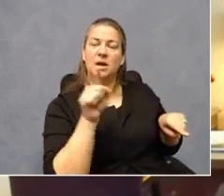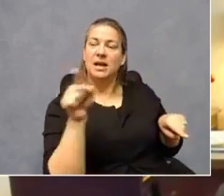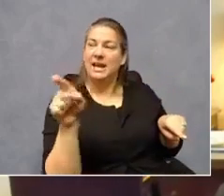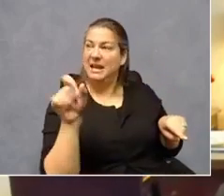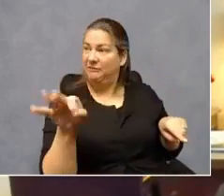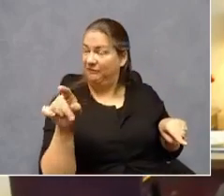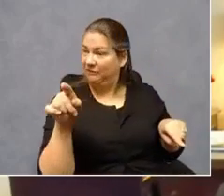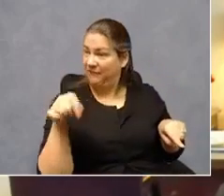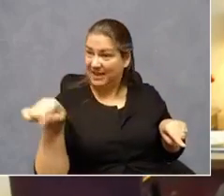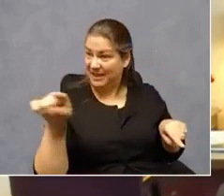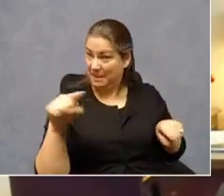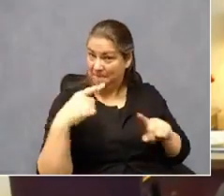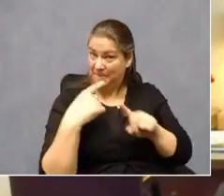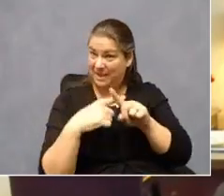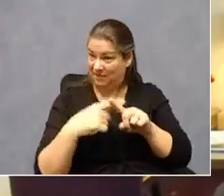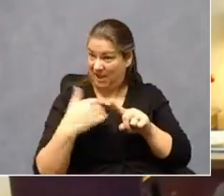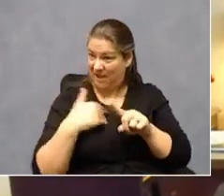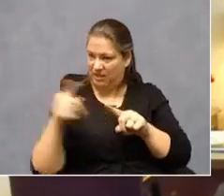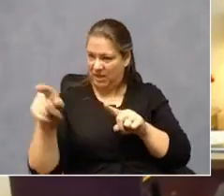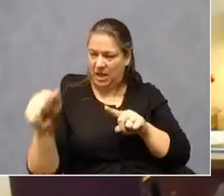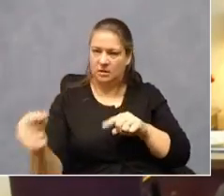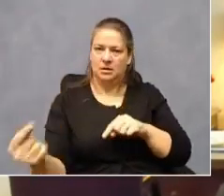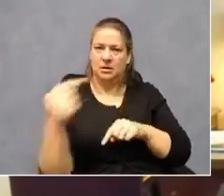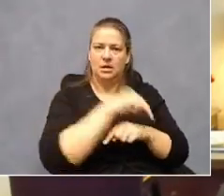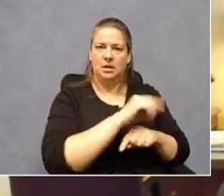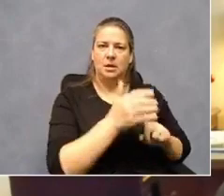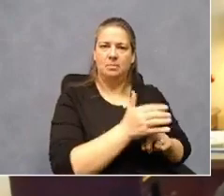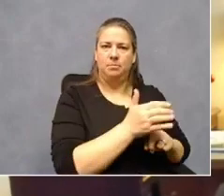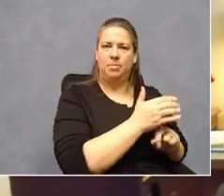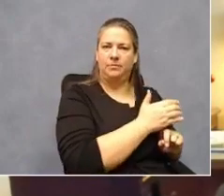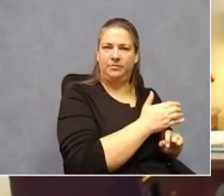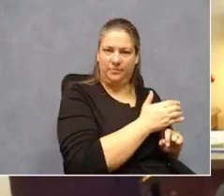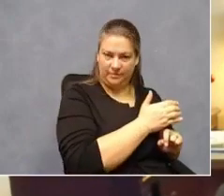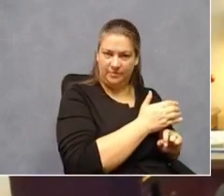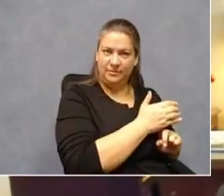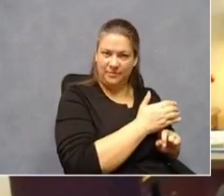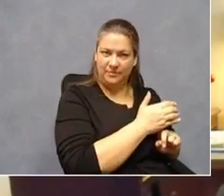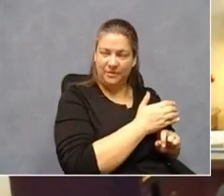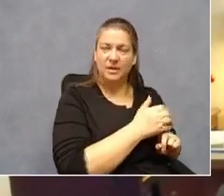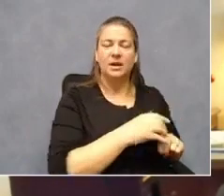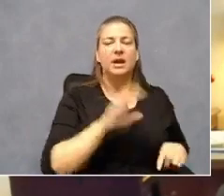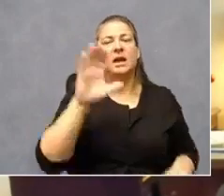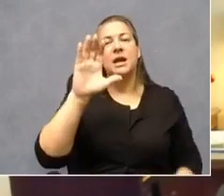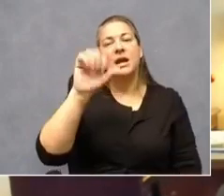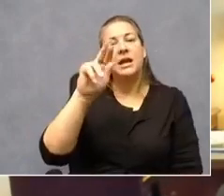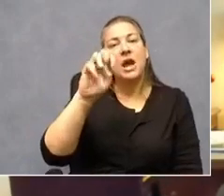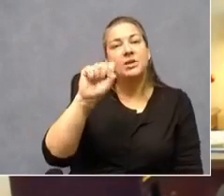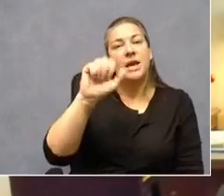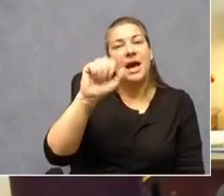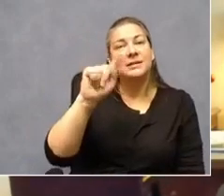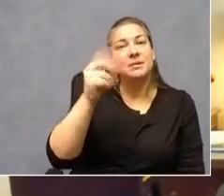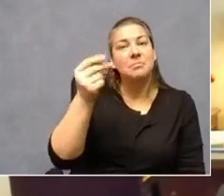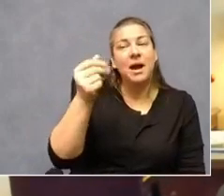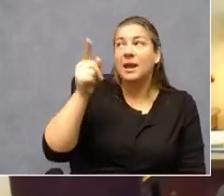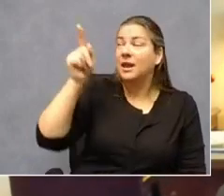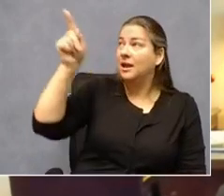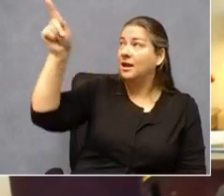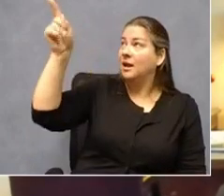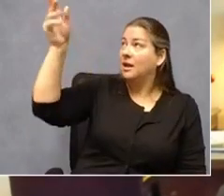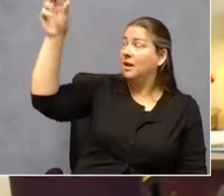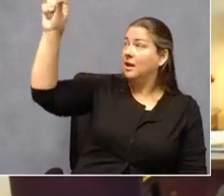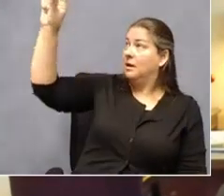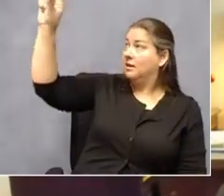positive diagnosis. We leveraged CARES Act funding to assist facilities in the purchase of PPE,